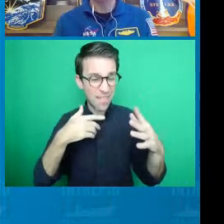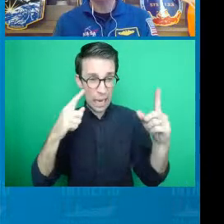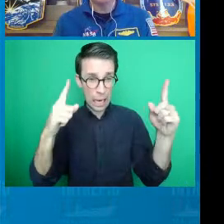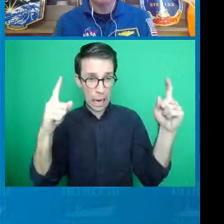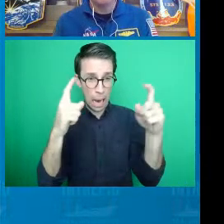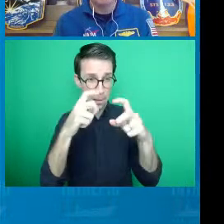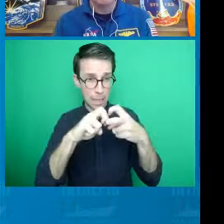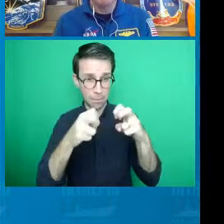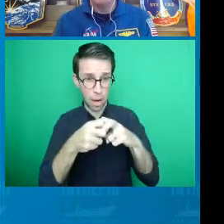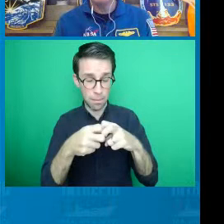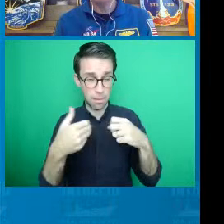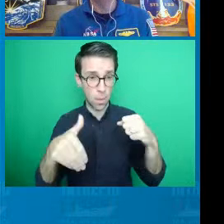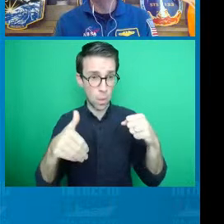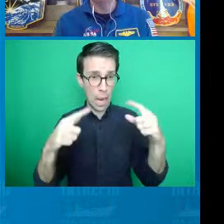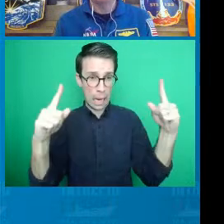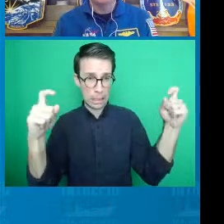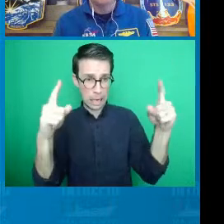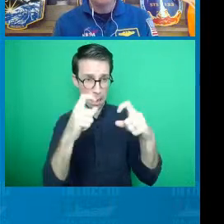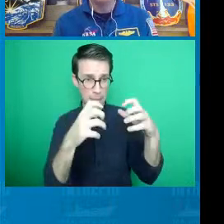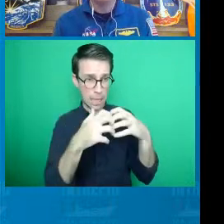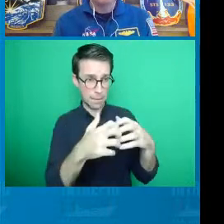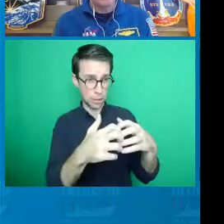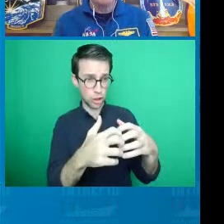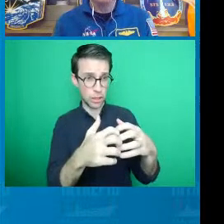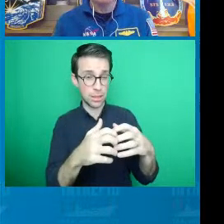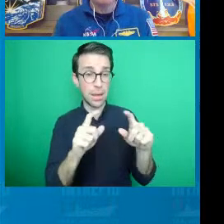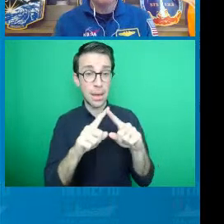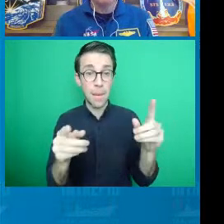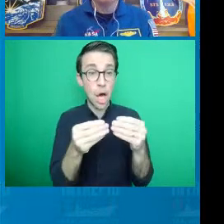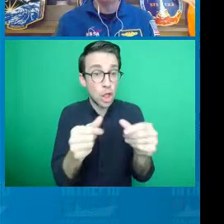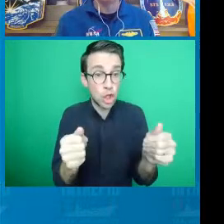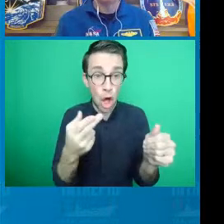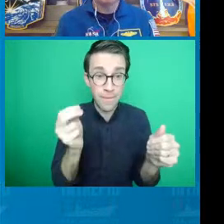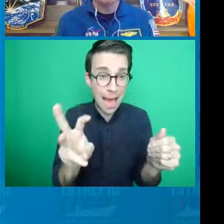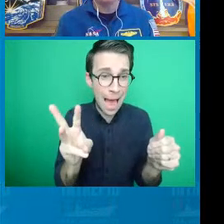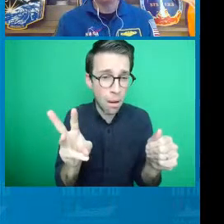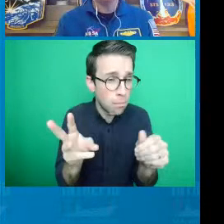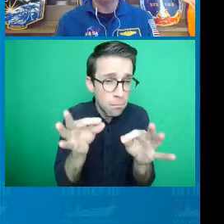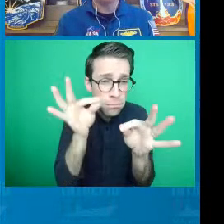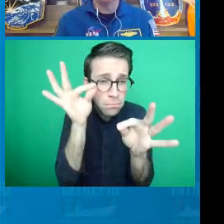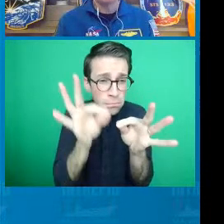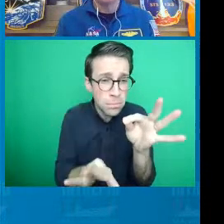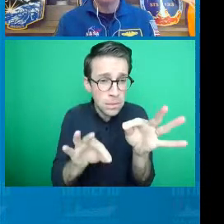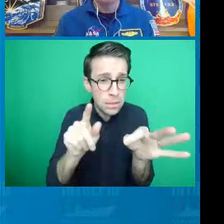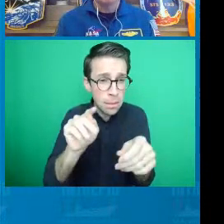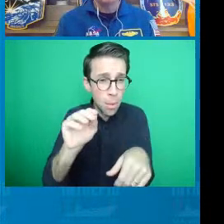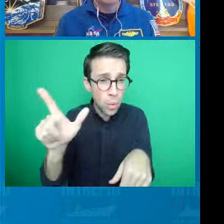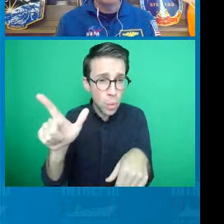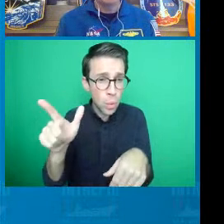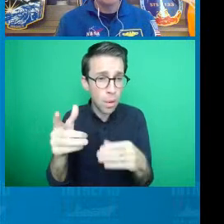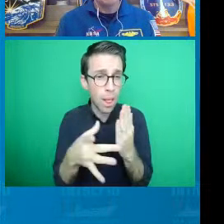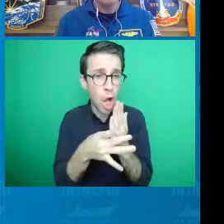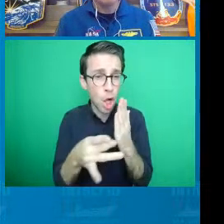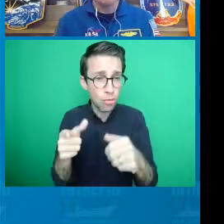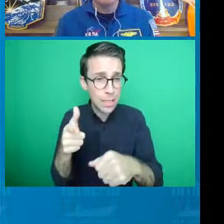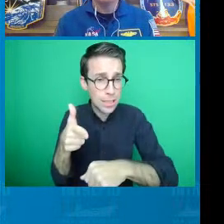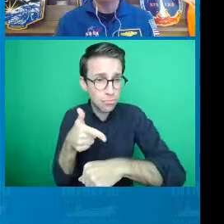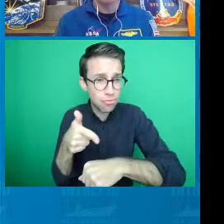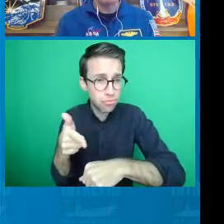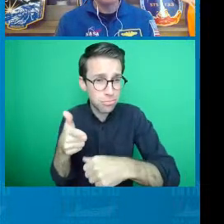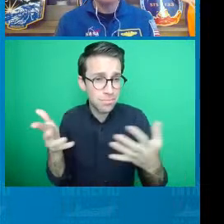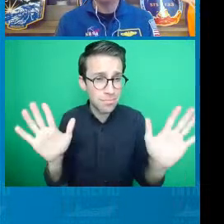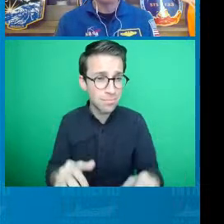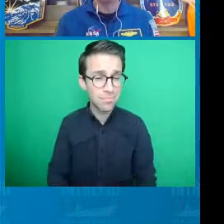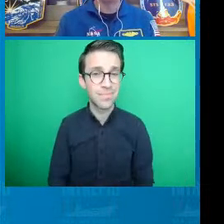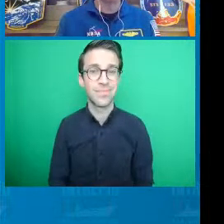the most complicated machine mankind ever built with some very simple solutions. And so quite often we